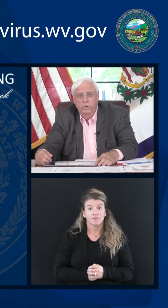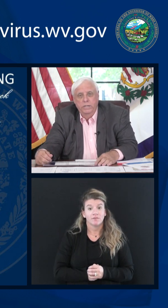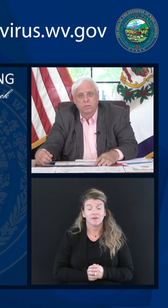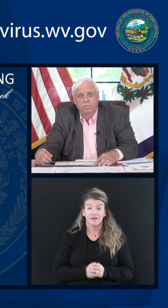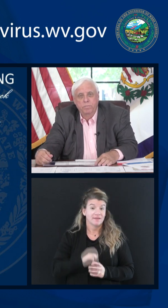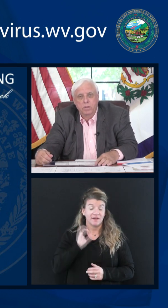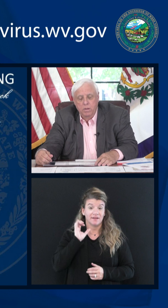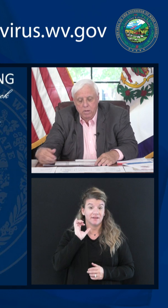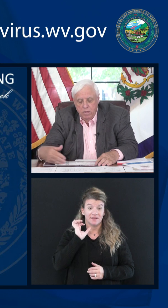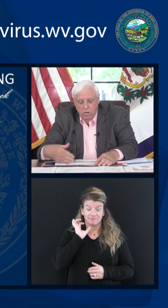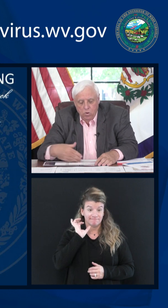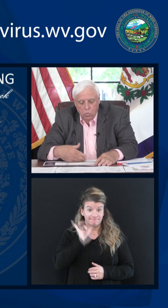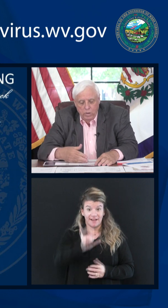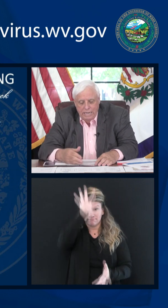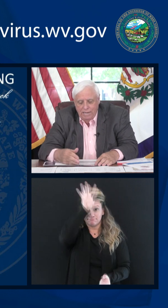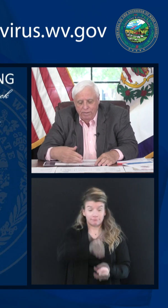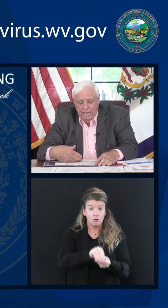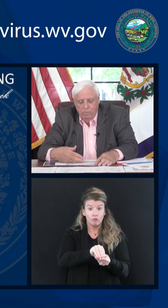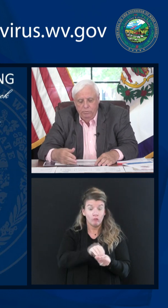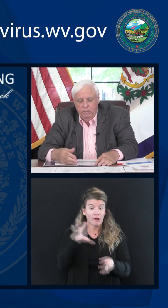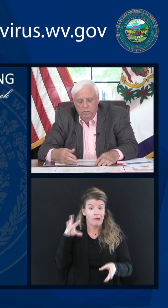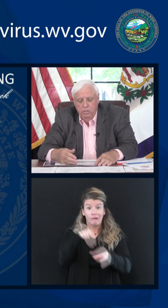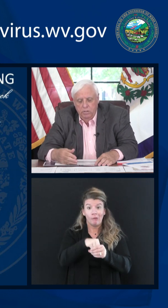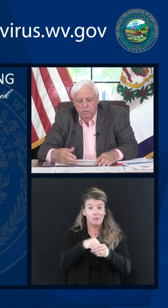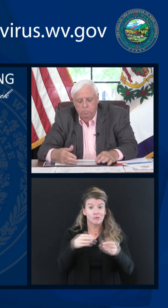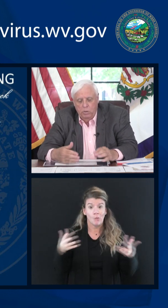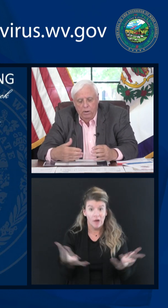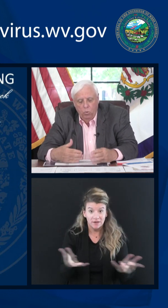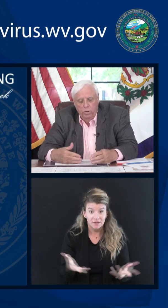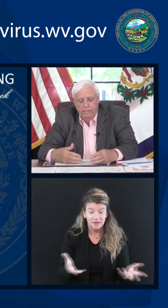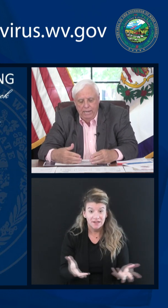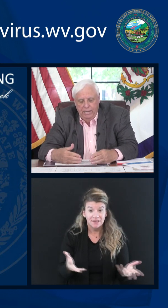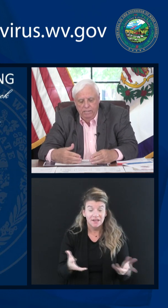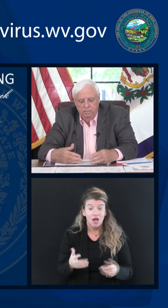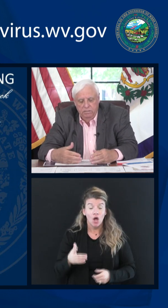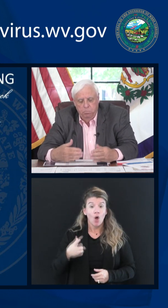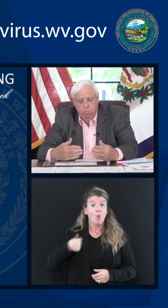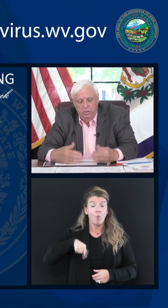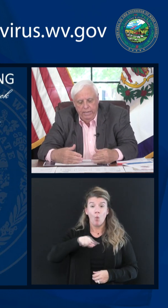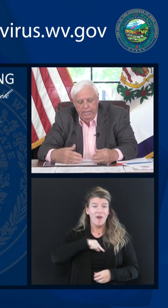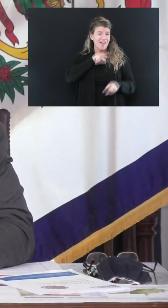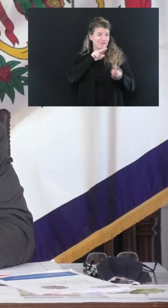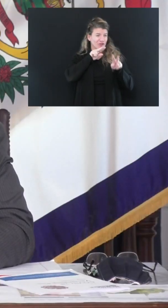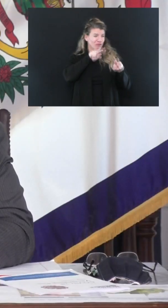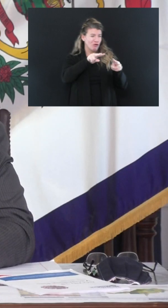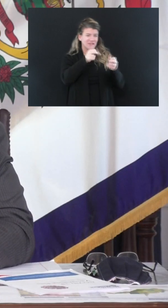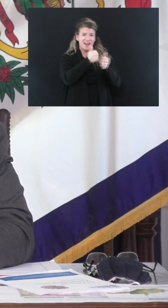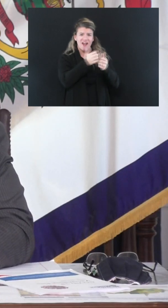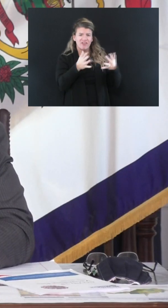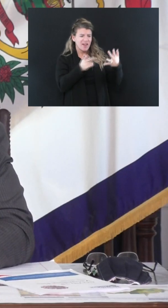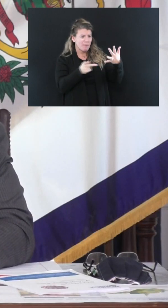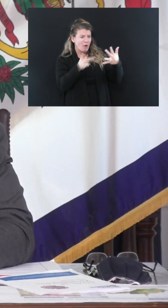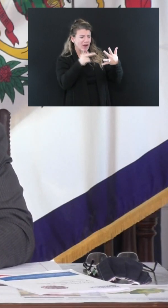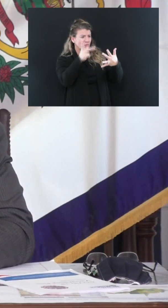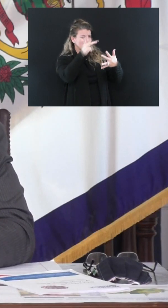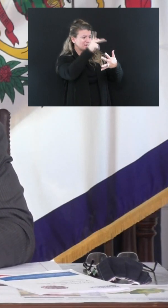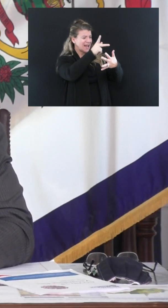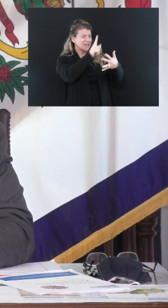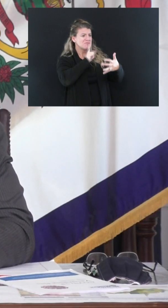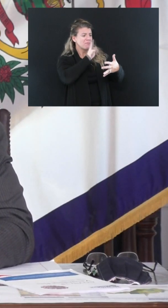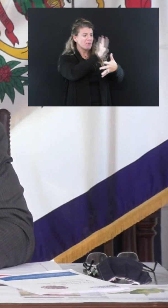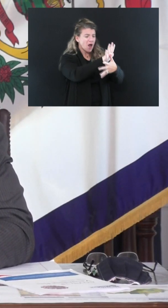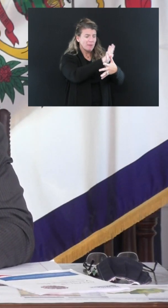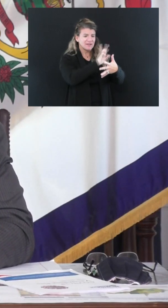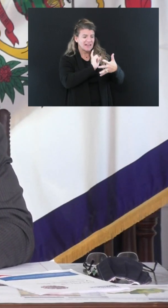whole deal. We have absolutely prioritized, pledged, obligated